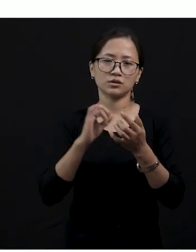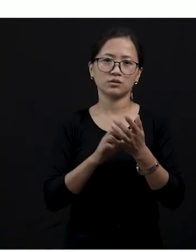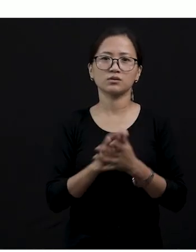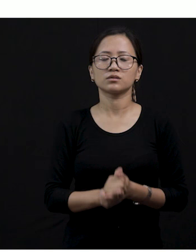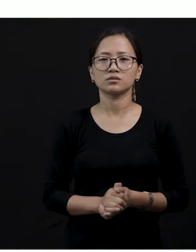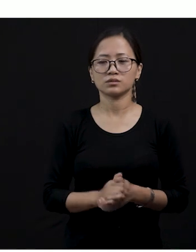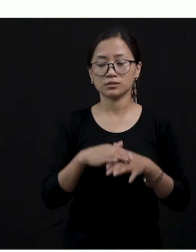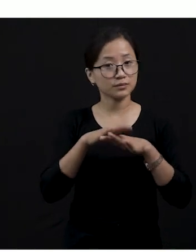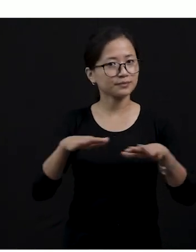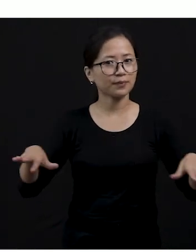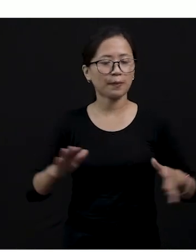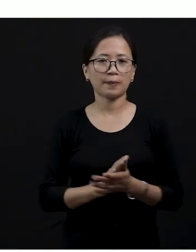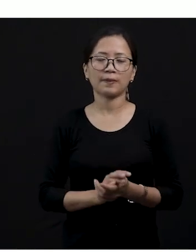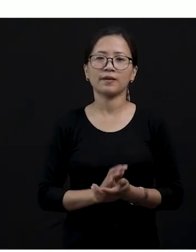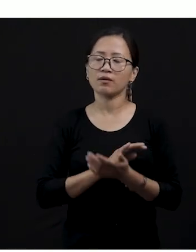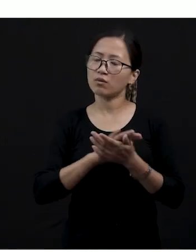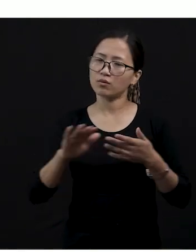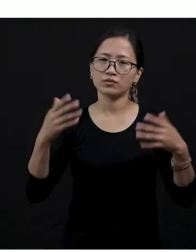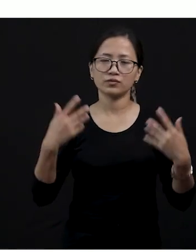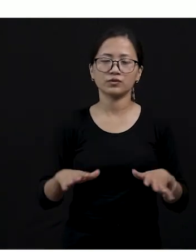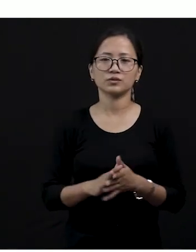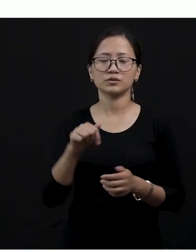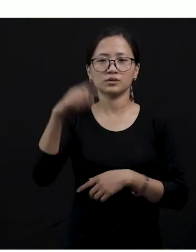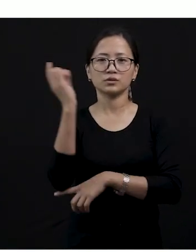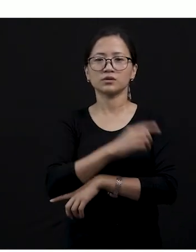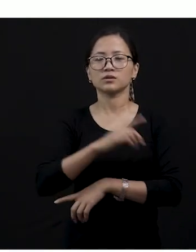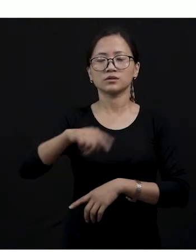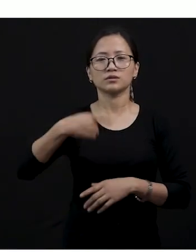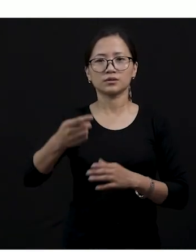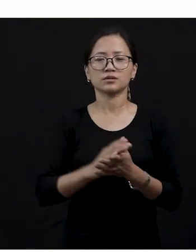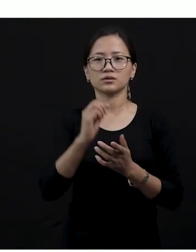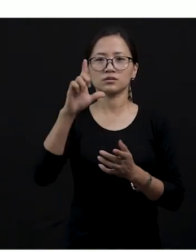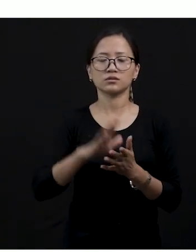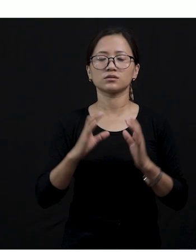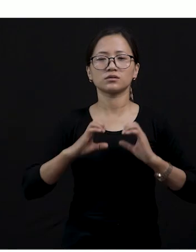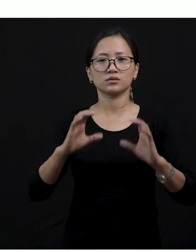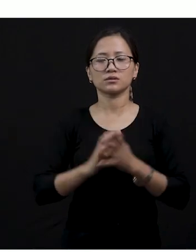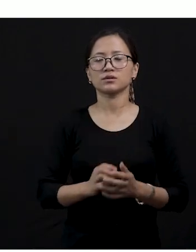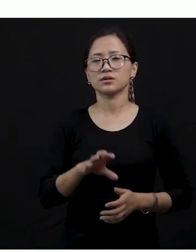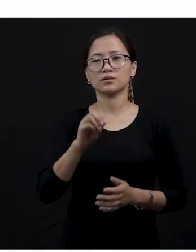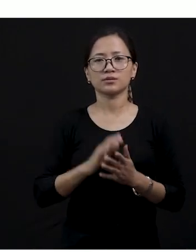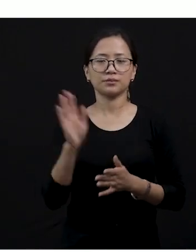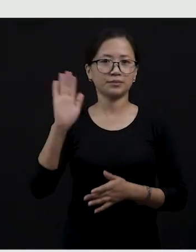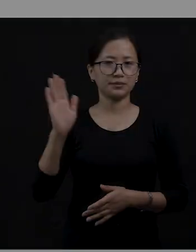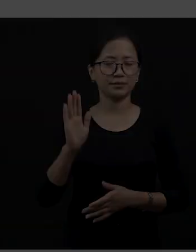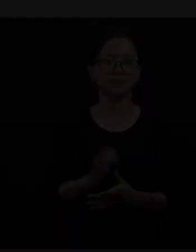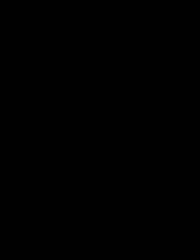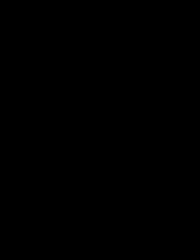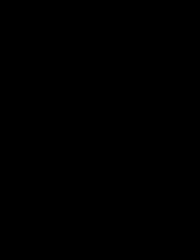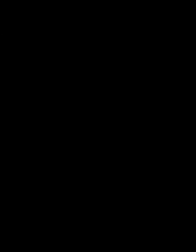so students, that will be all for today. And until the next class, you take care and see you. Bye-bye.